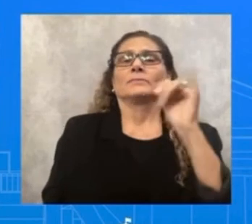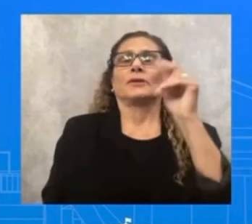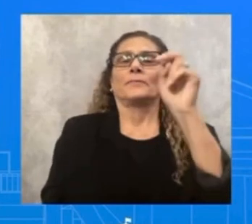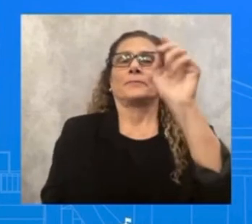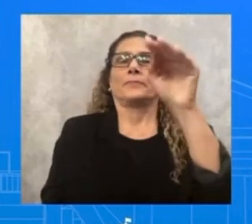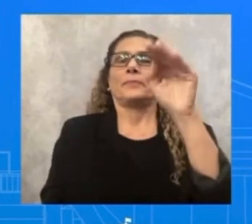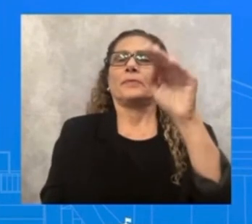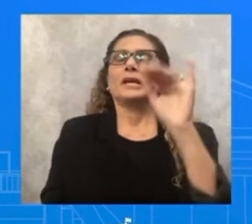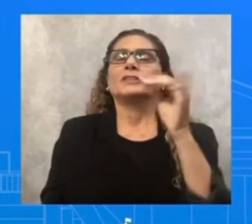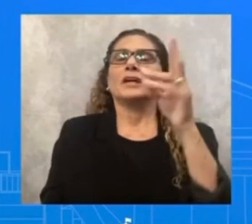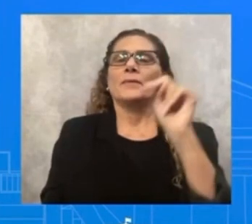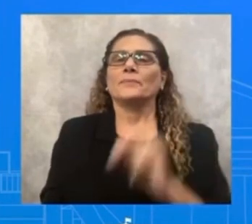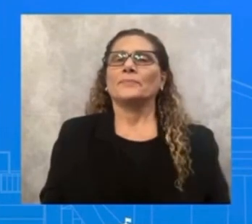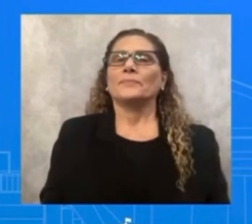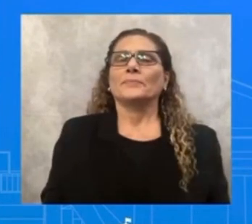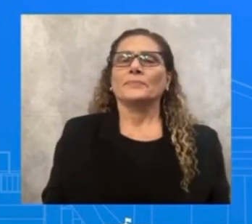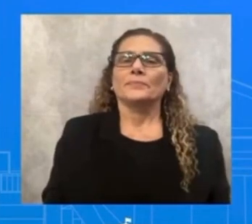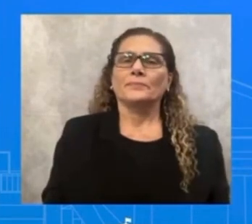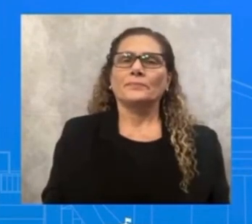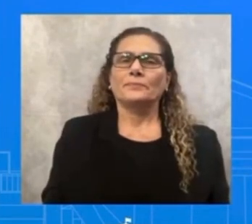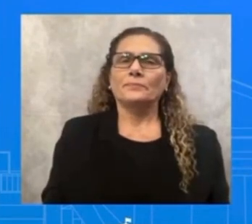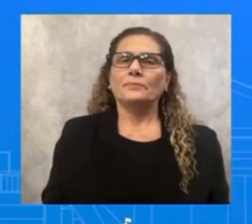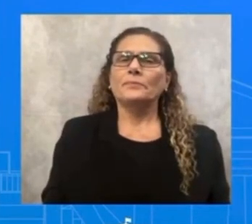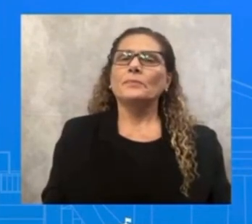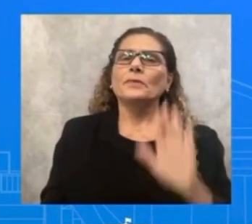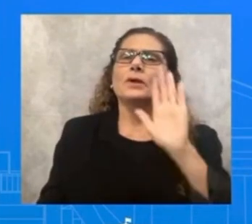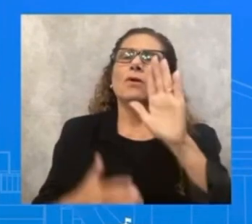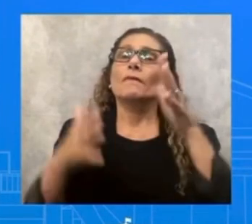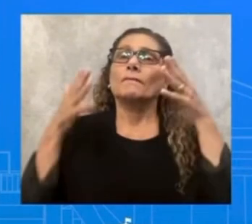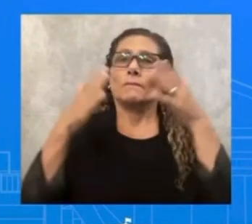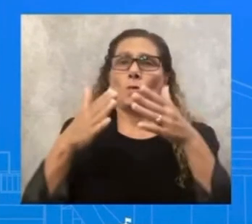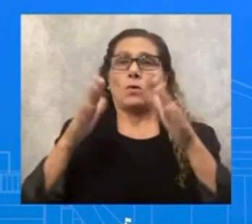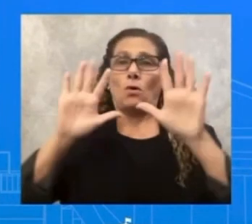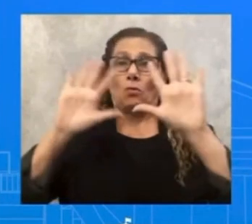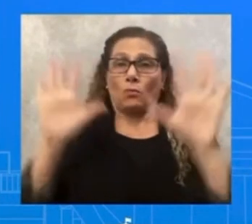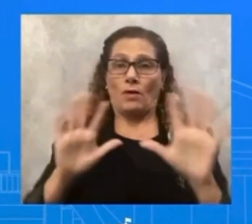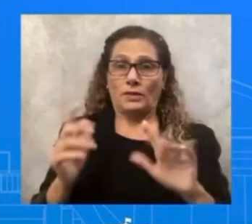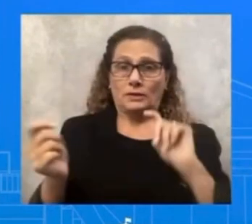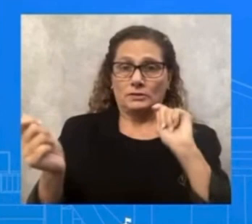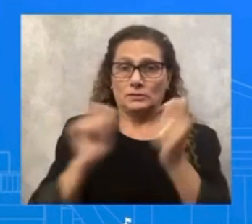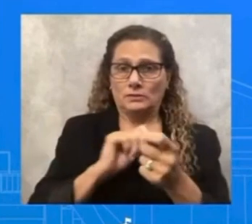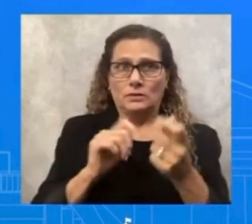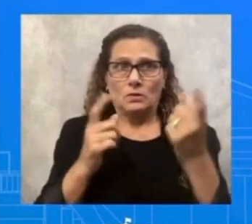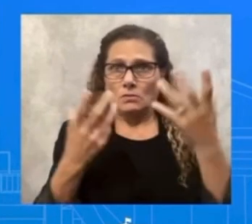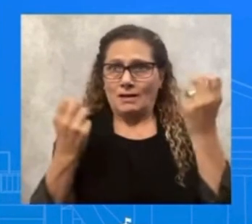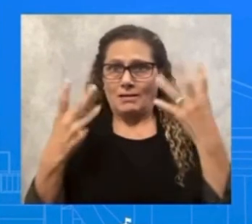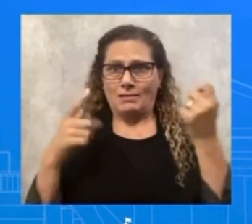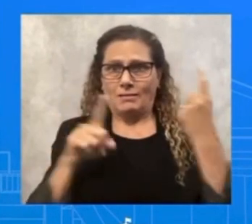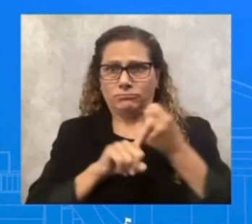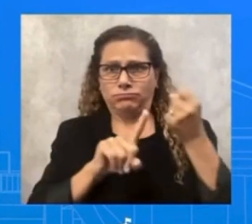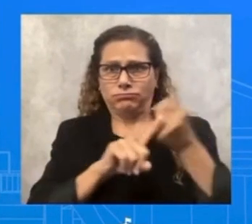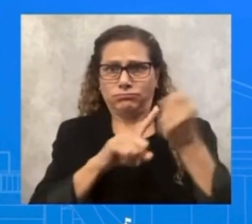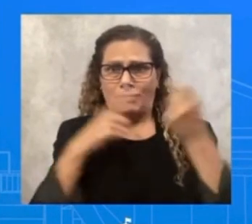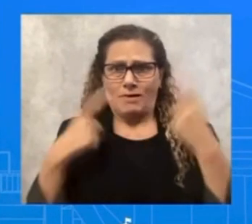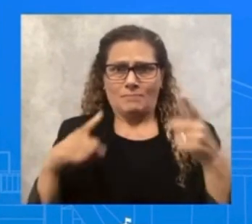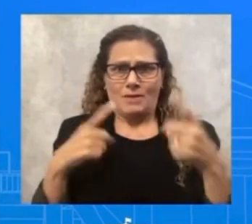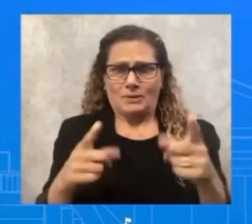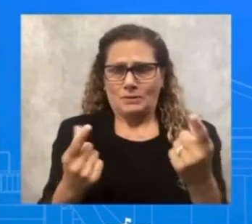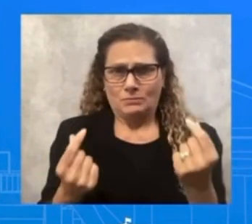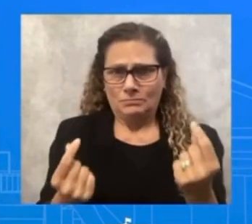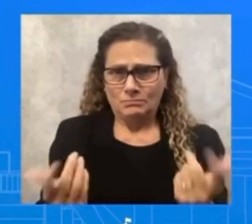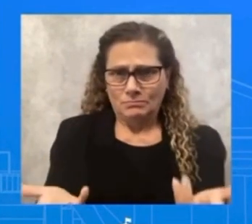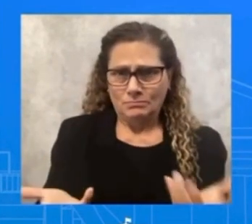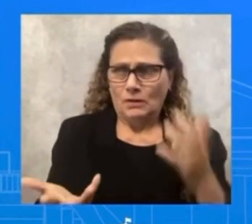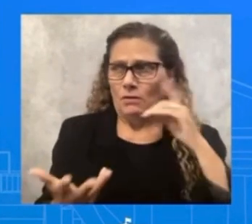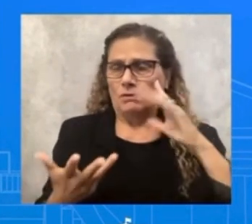your area is climate change. And with all the weather events that we've been having, of course, now, the disasters, even putting aside perhaps